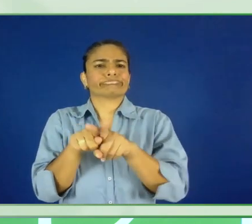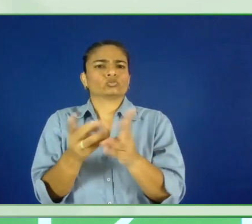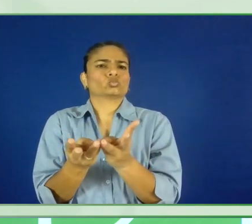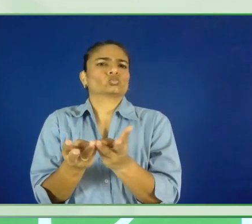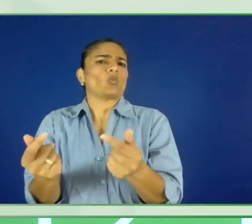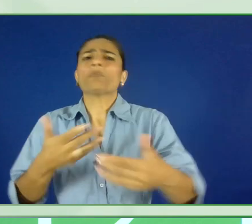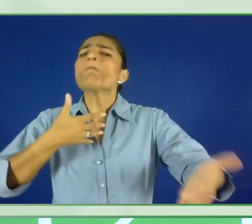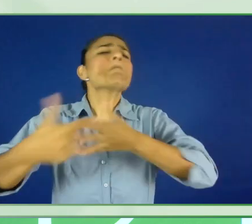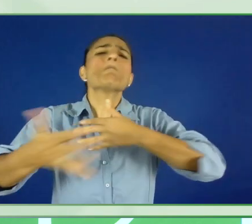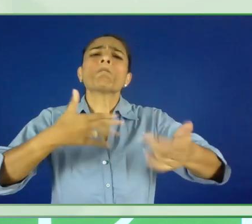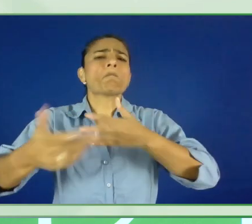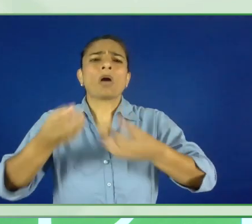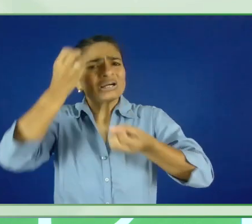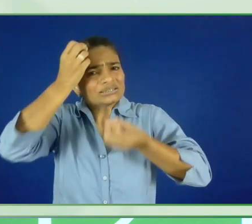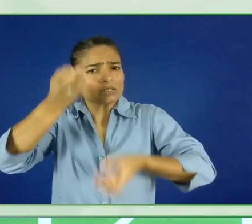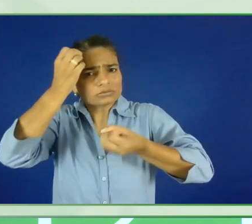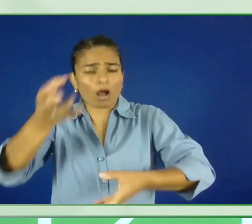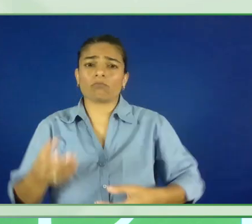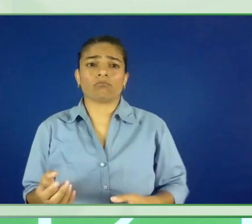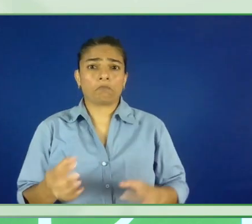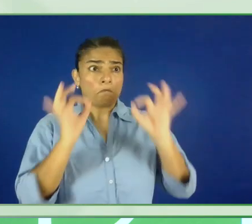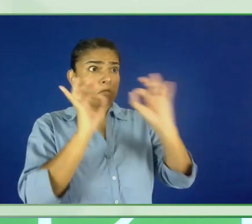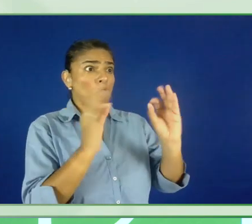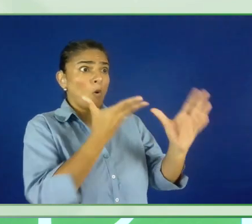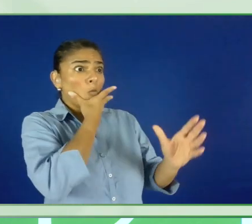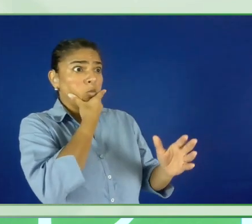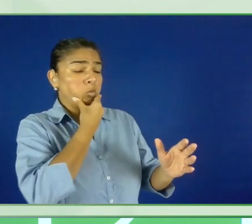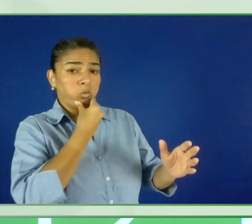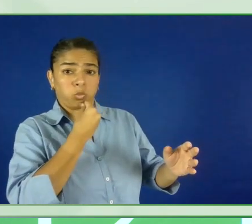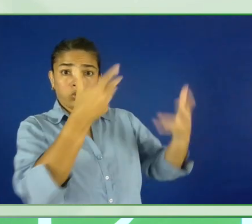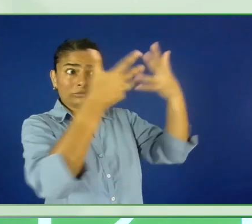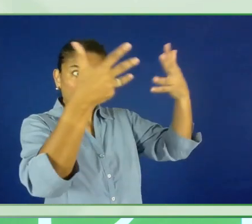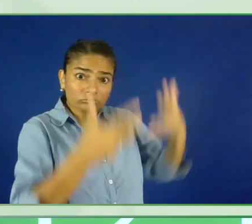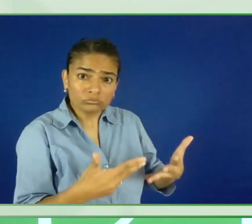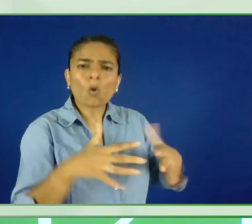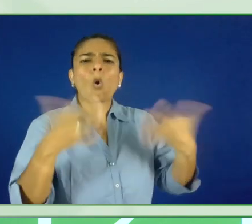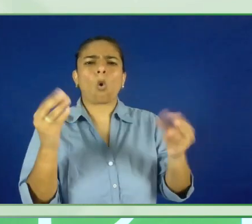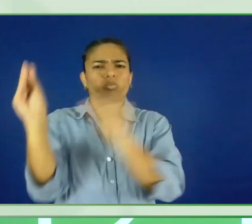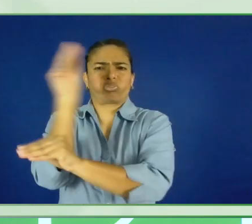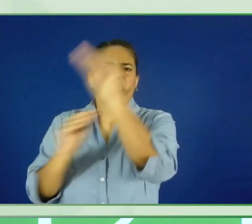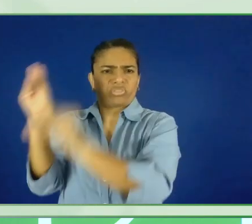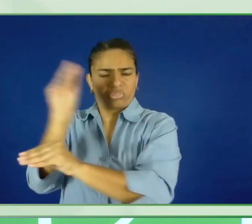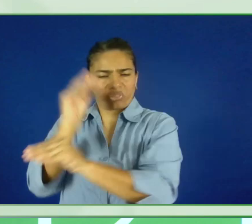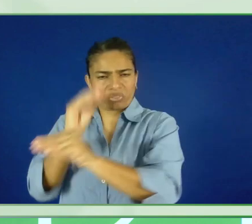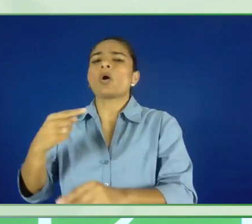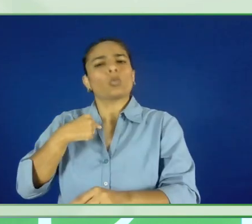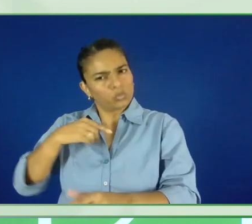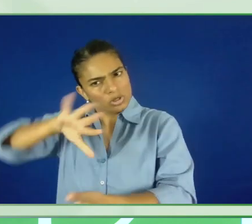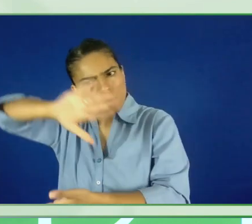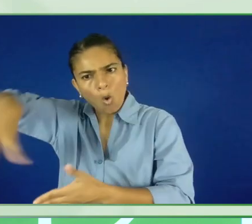non-structured, and we put it in it. And what happens is